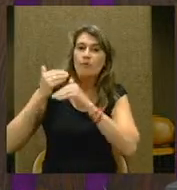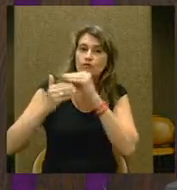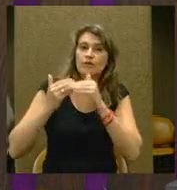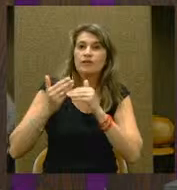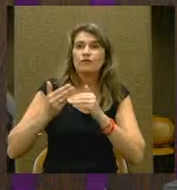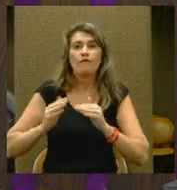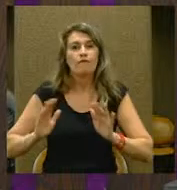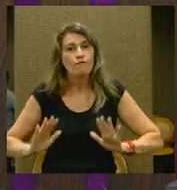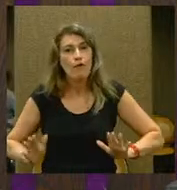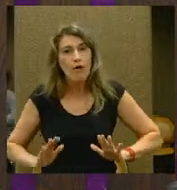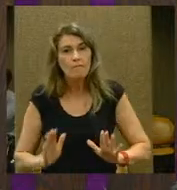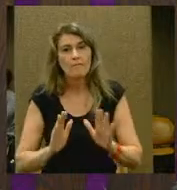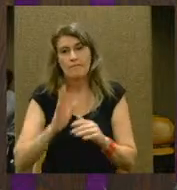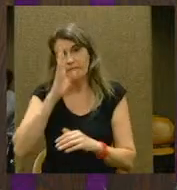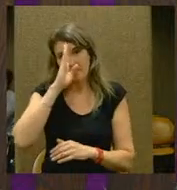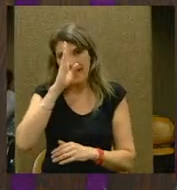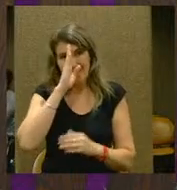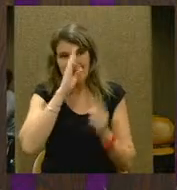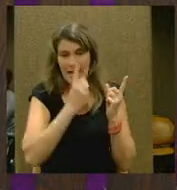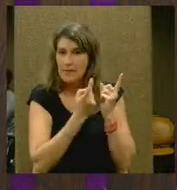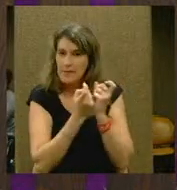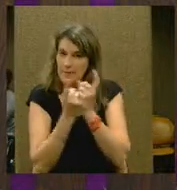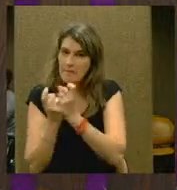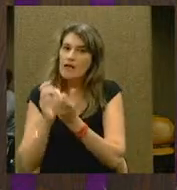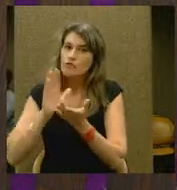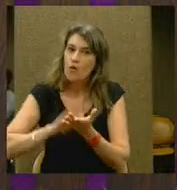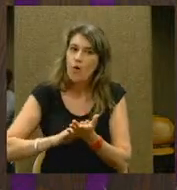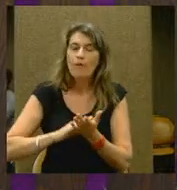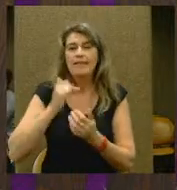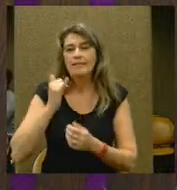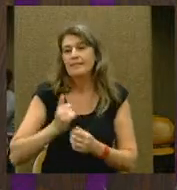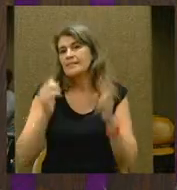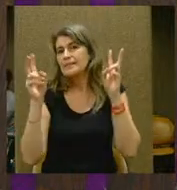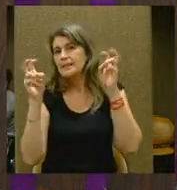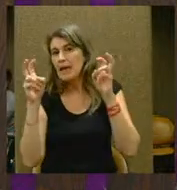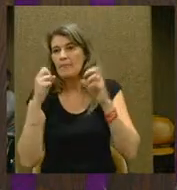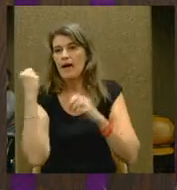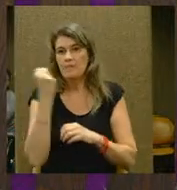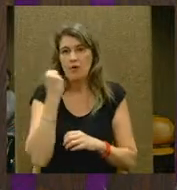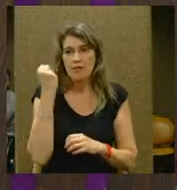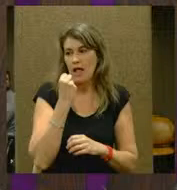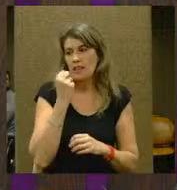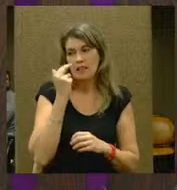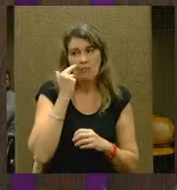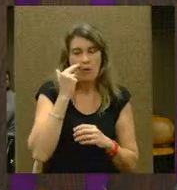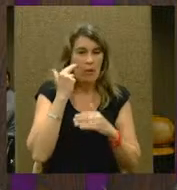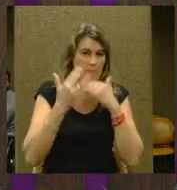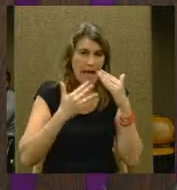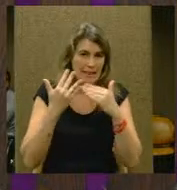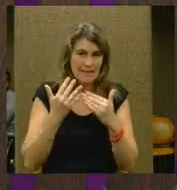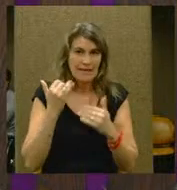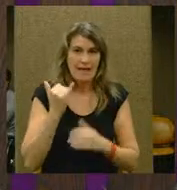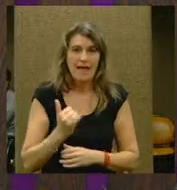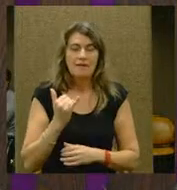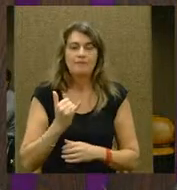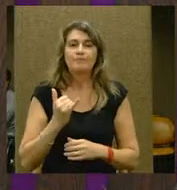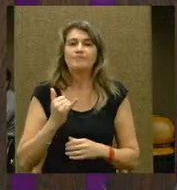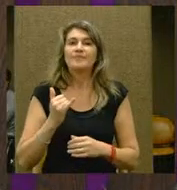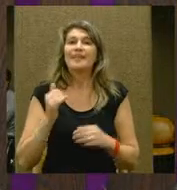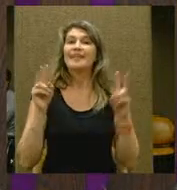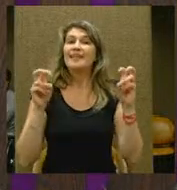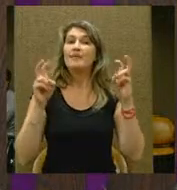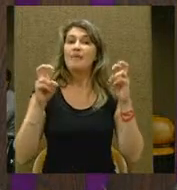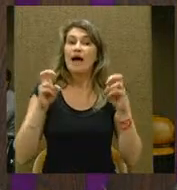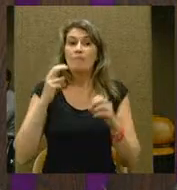this process of learning and reflecting on the different problems that we have in our society. And